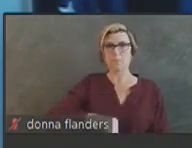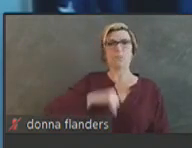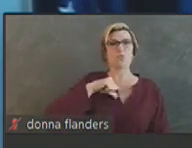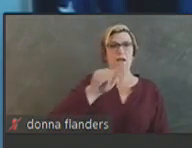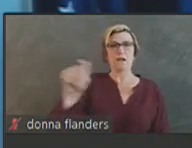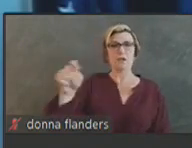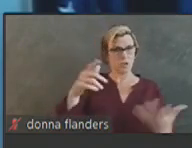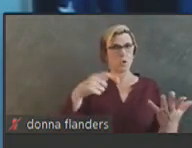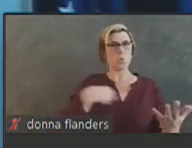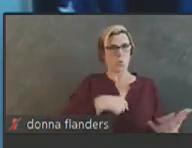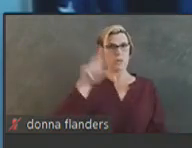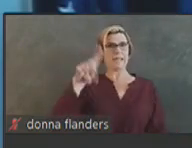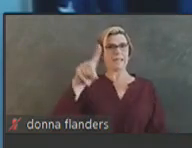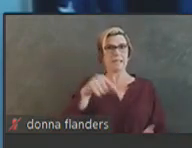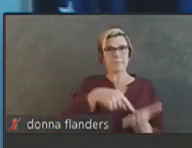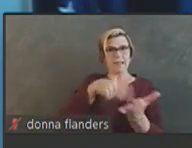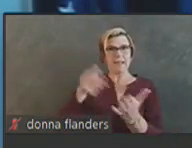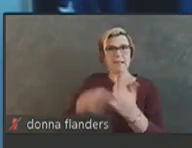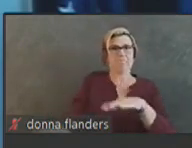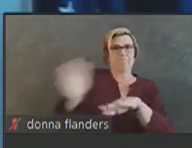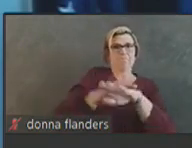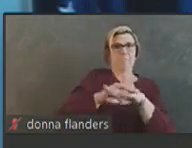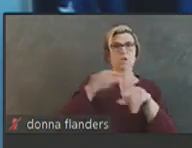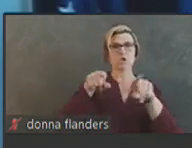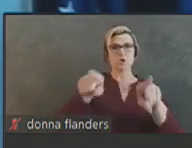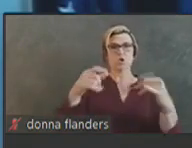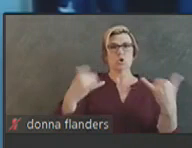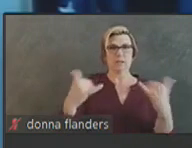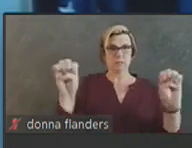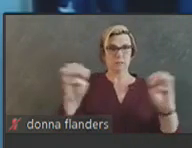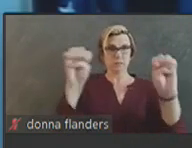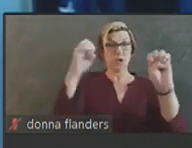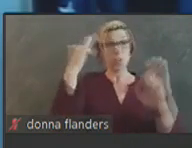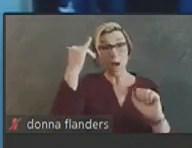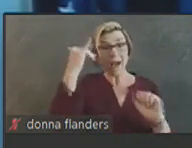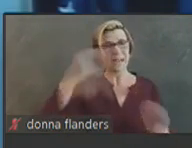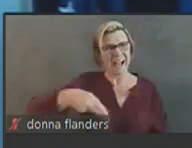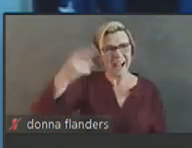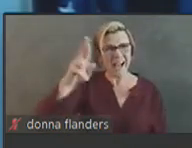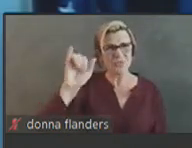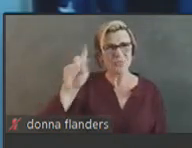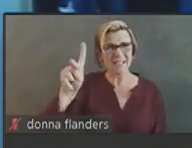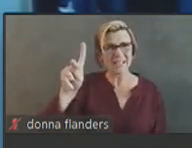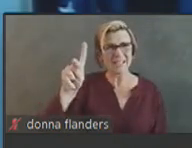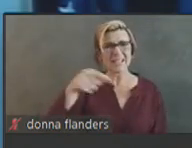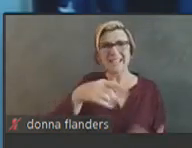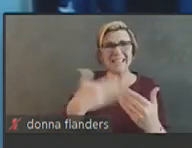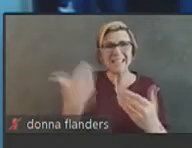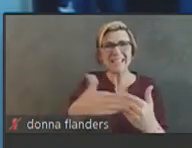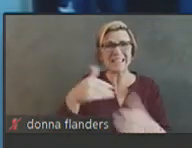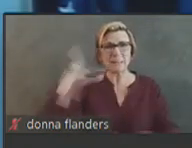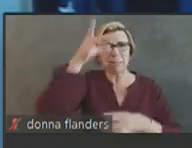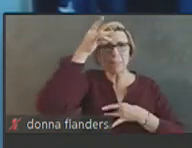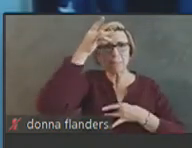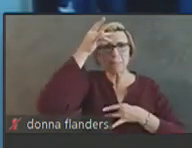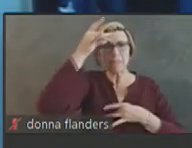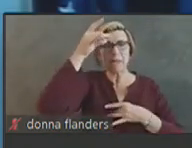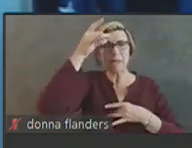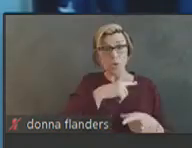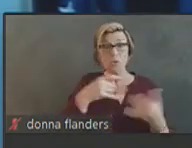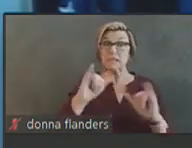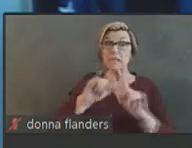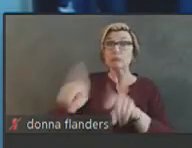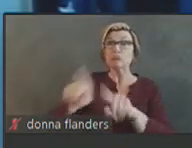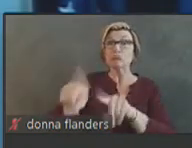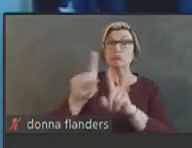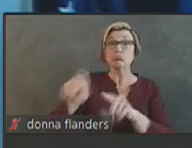are placing their employees in high risk of exposure, we are encouraging those employers